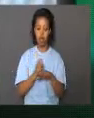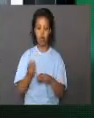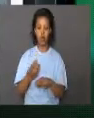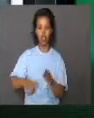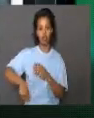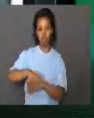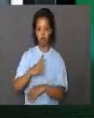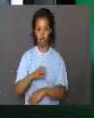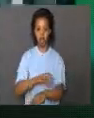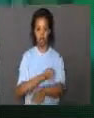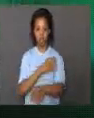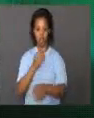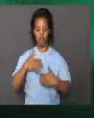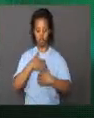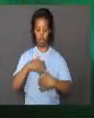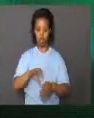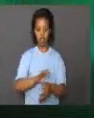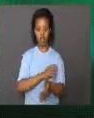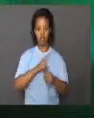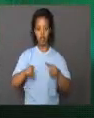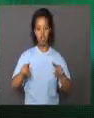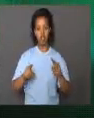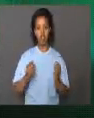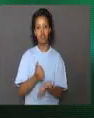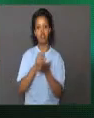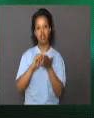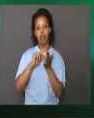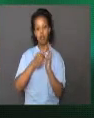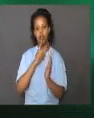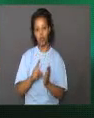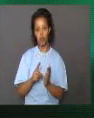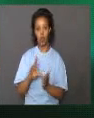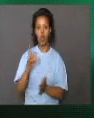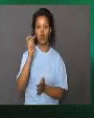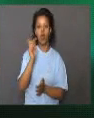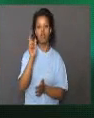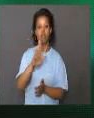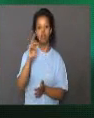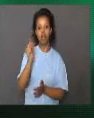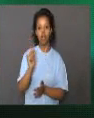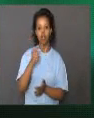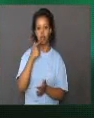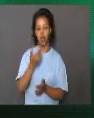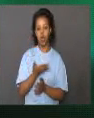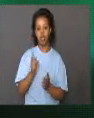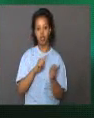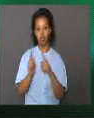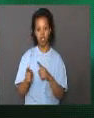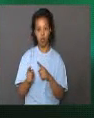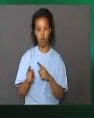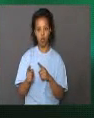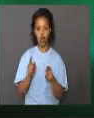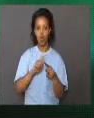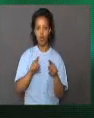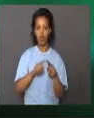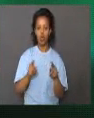and animal cells. A quadrat is a tool used to estimate how many